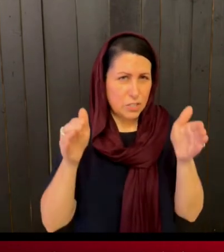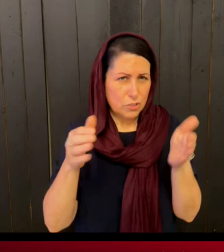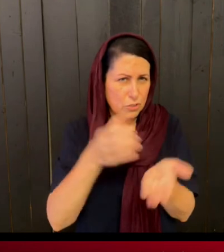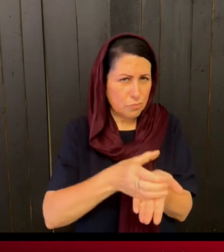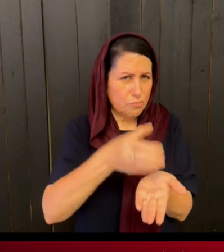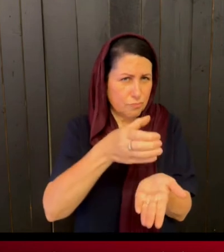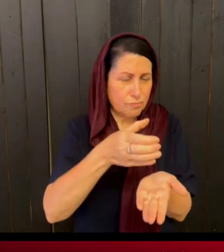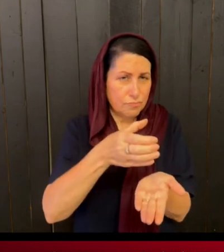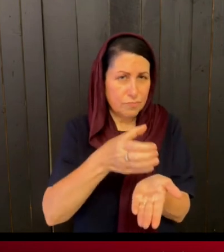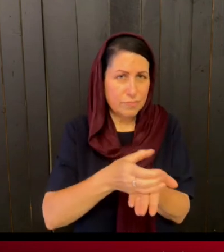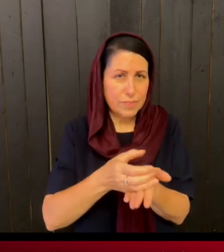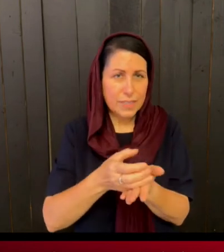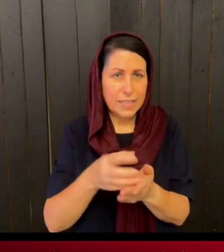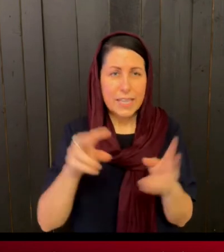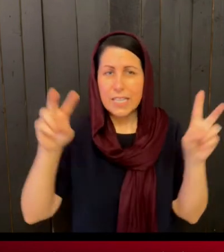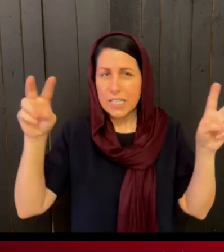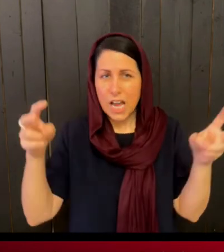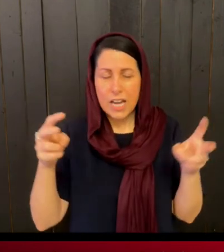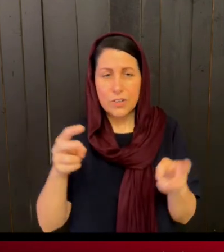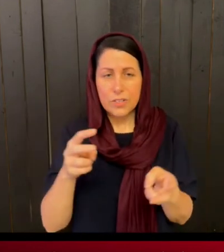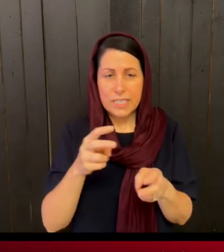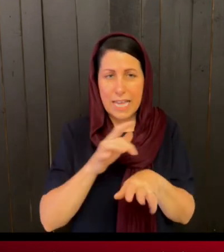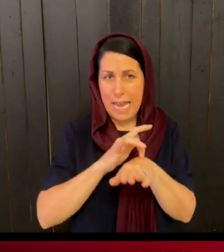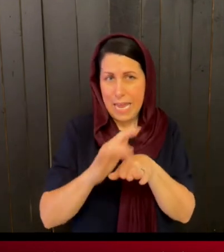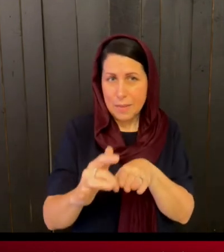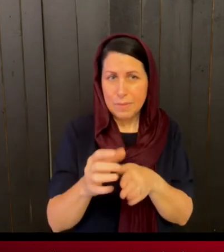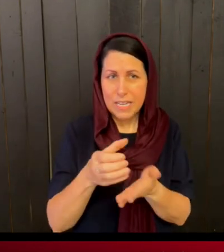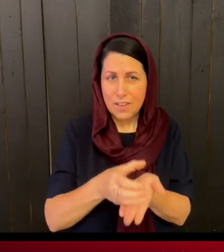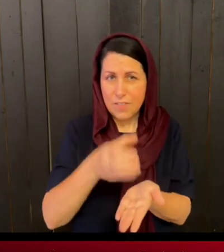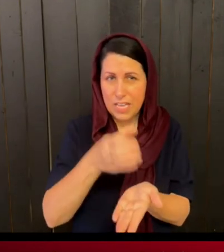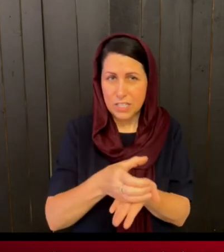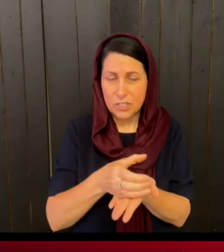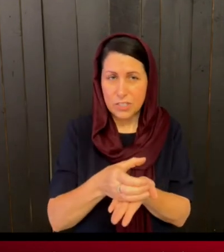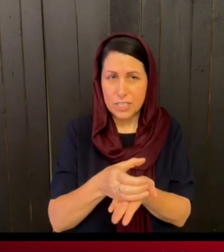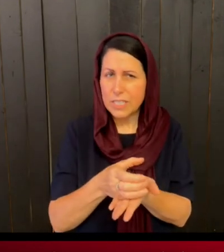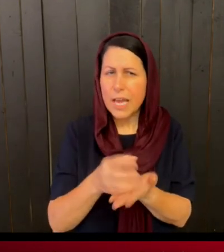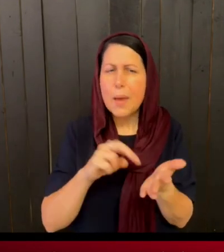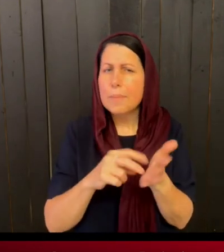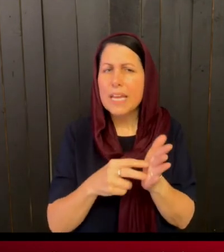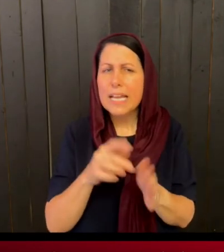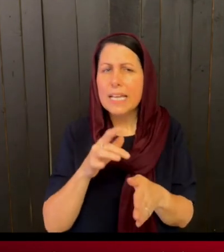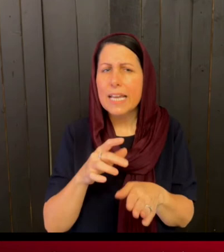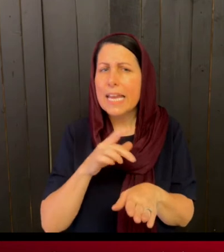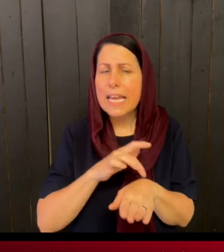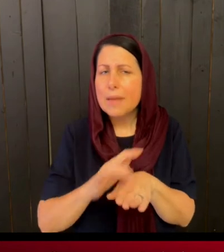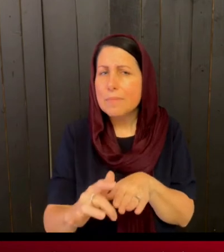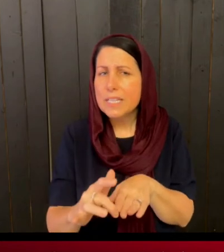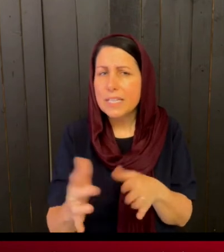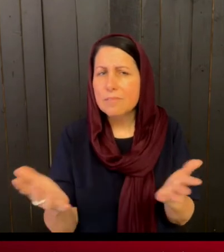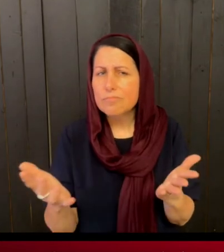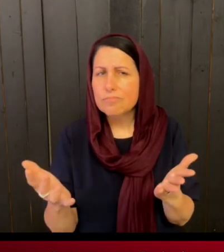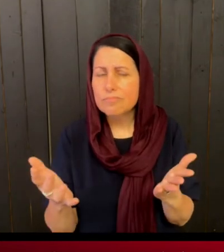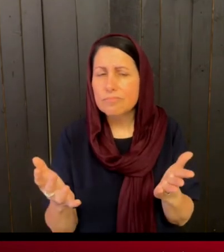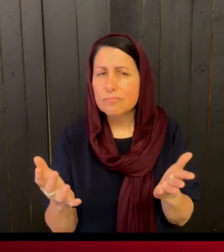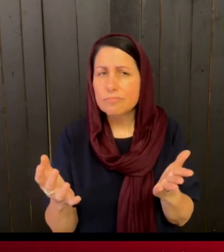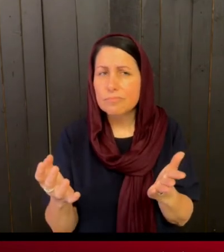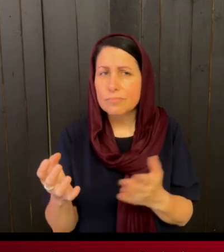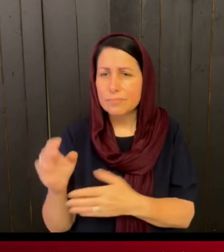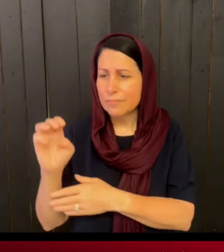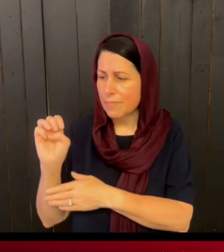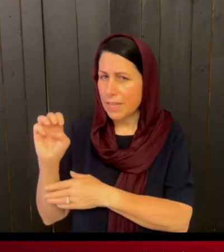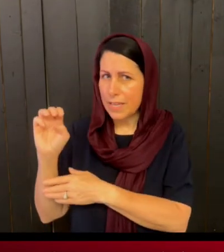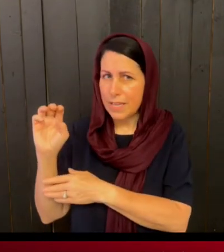this is empty vessels plus obedience. So what do I mean by empty vessels? Well, I want to quote our pastor